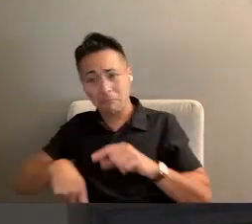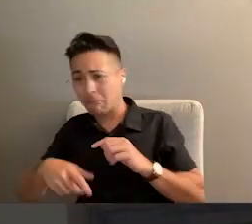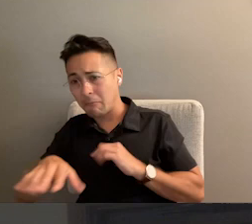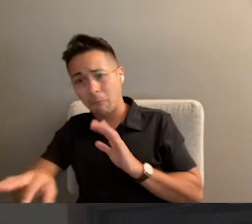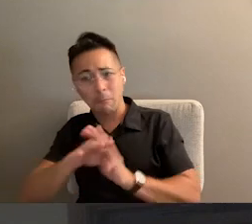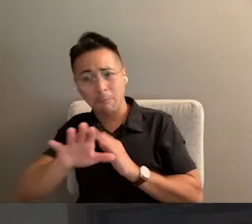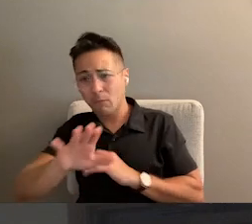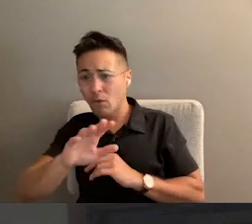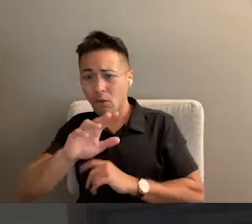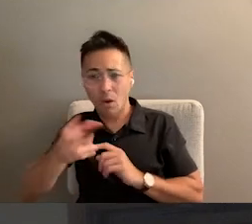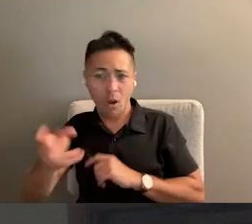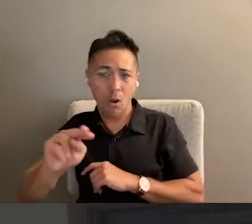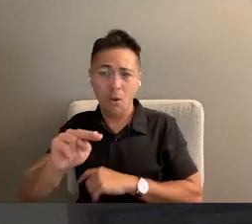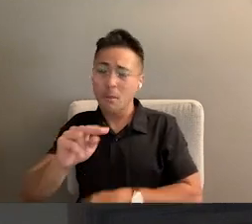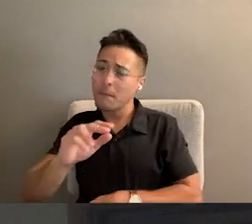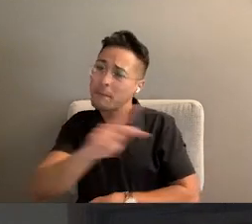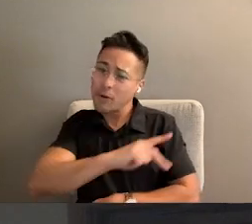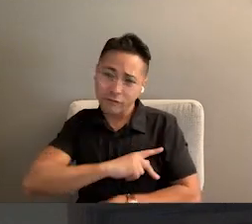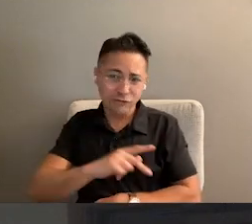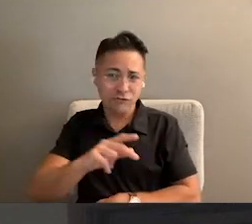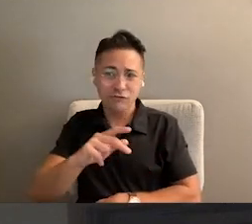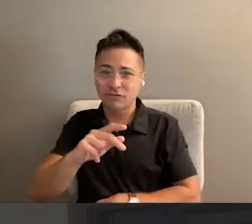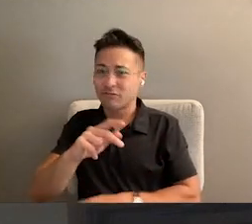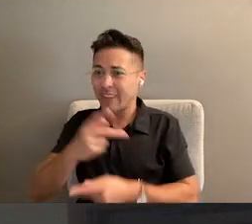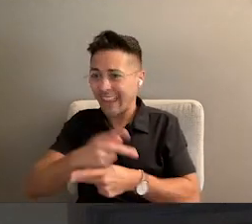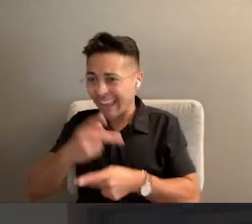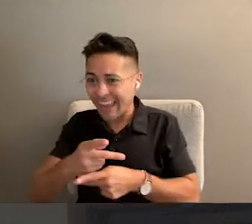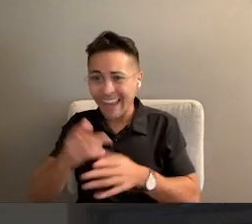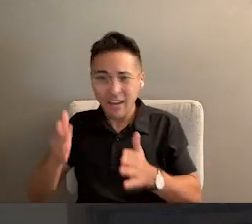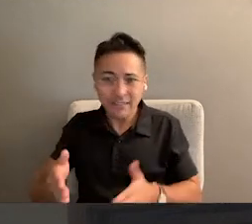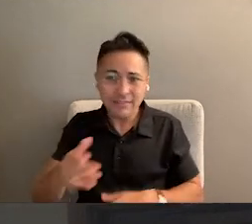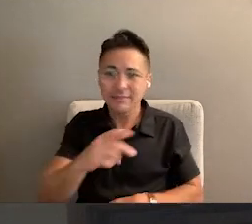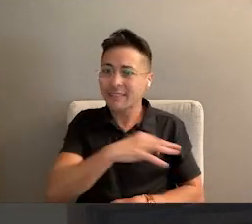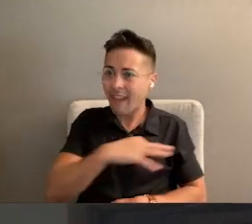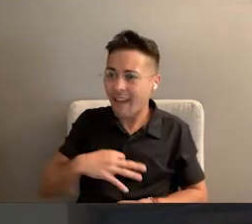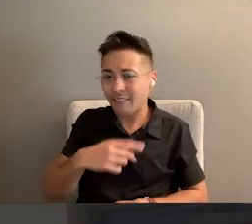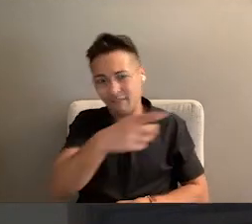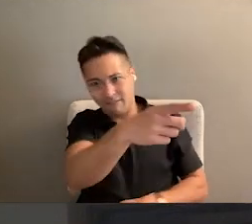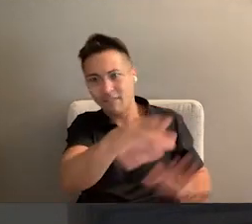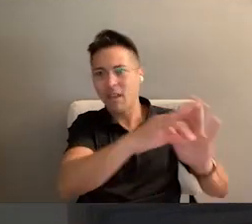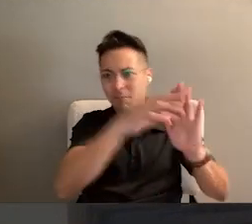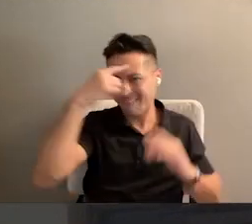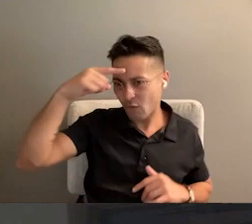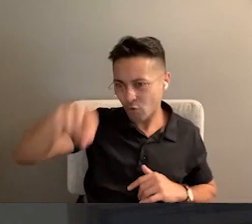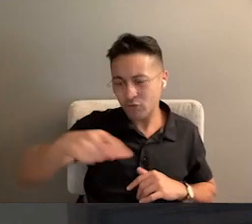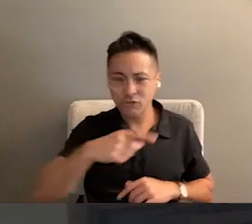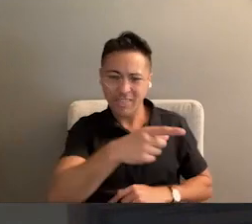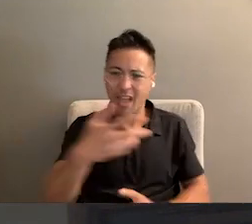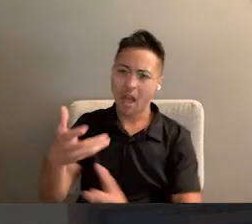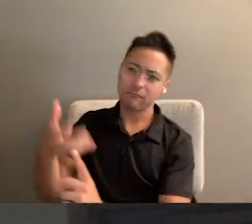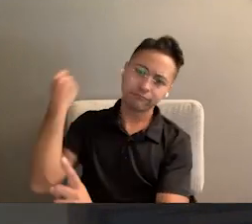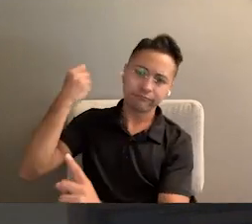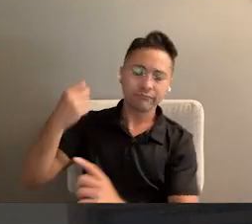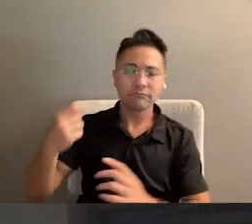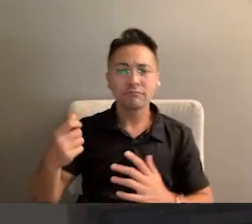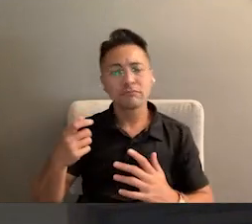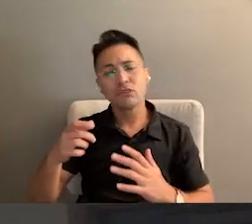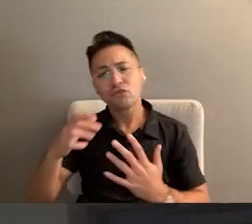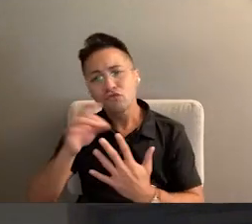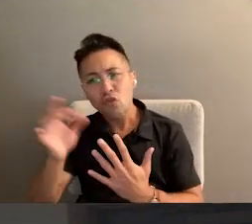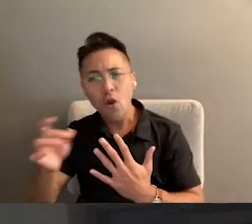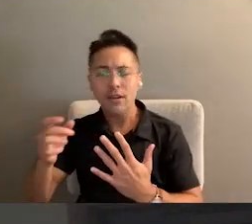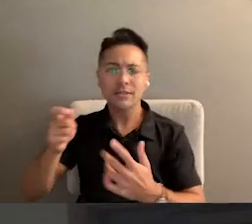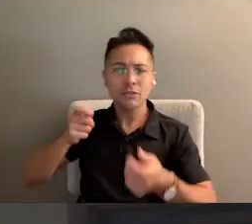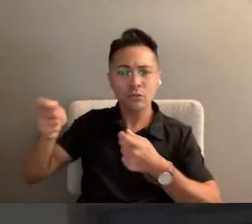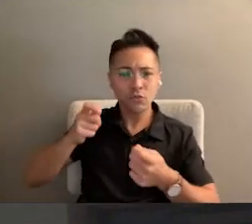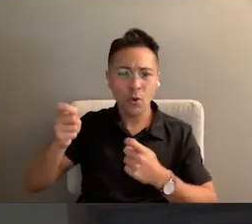home hires, right? You don't get to choose your personal care staff because the group home is going to provide that for you. So being